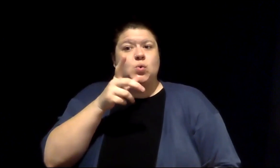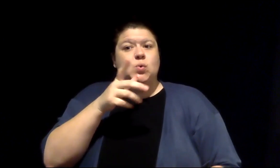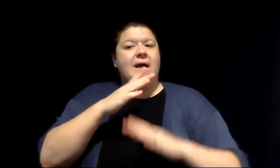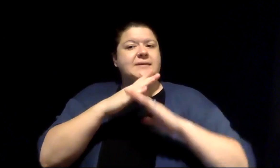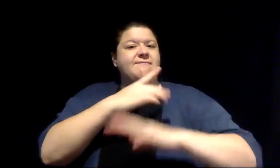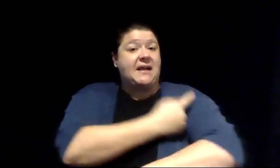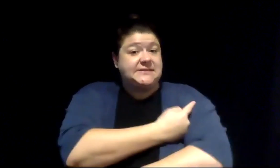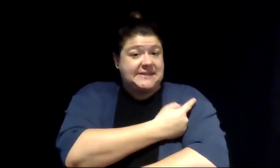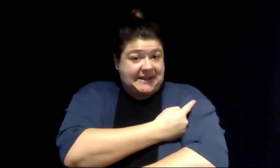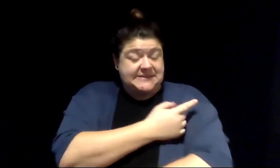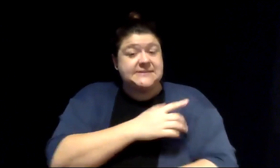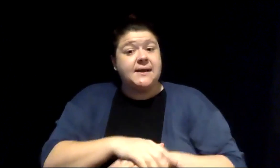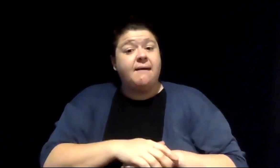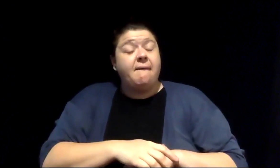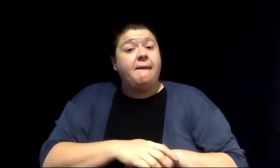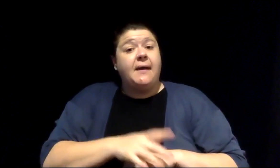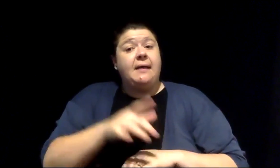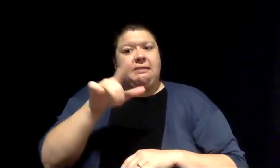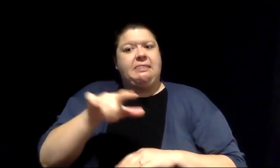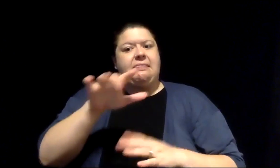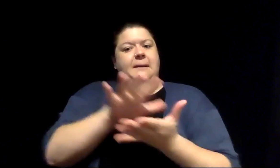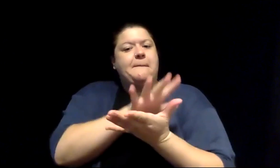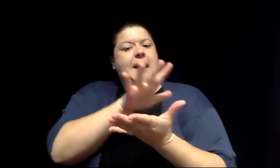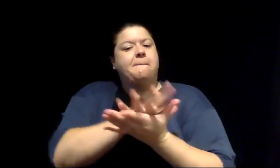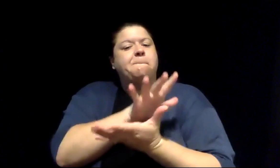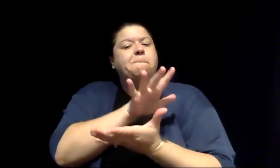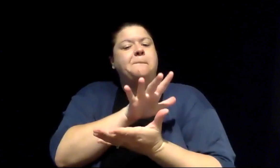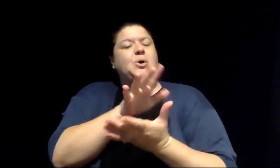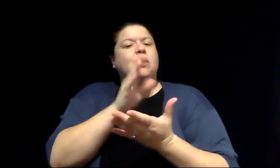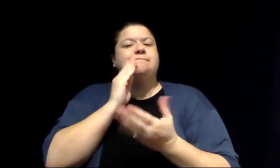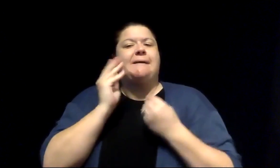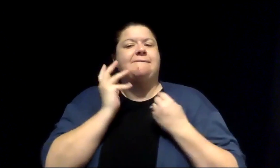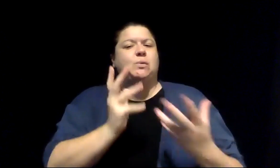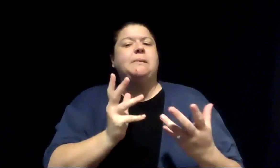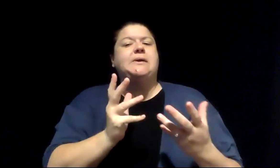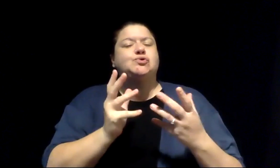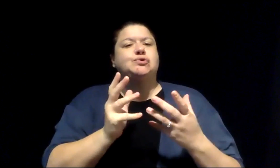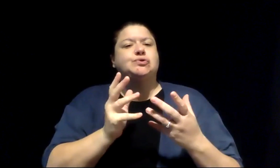this vaccine information sheet is a